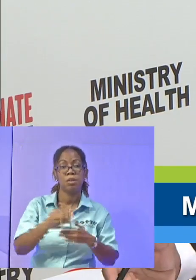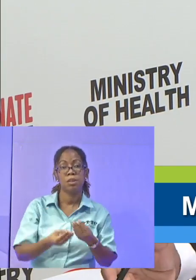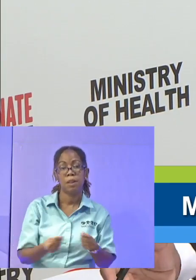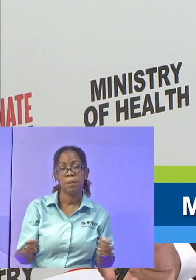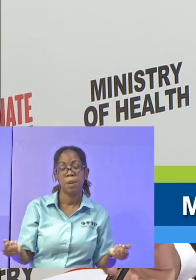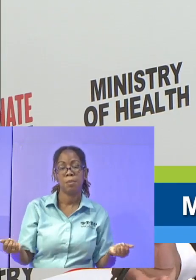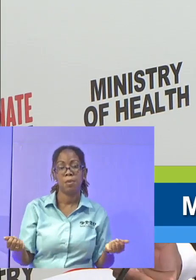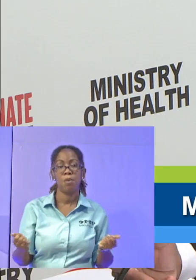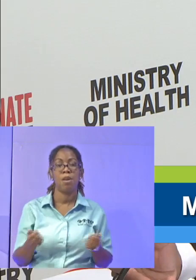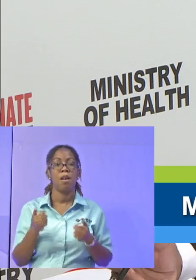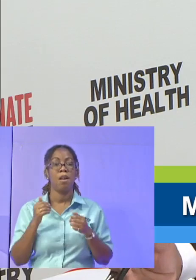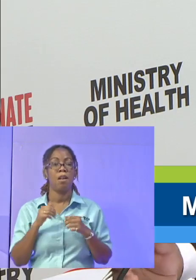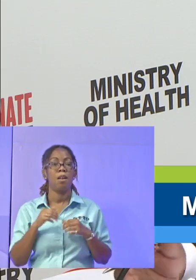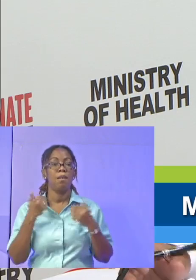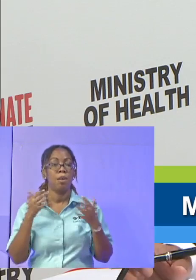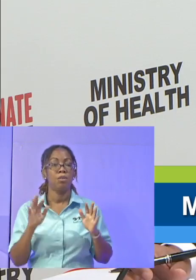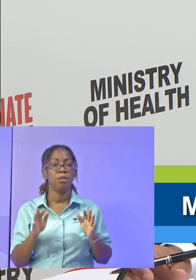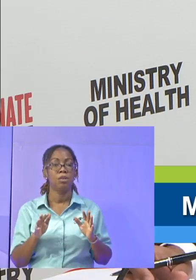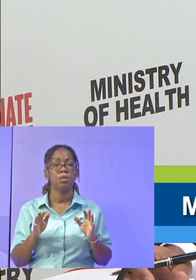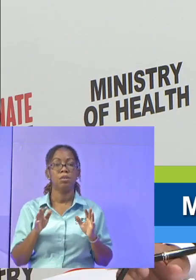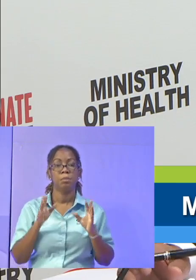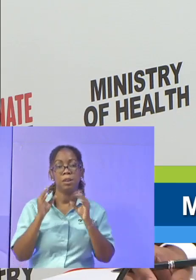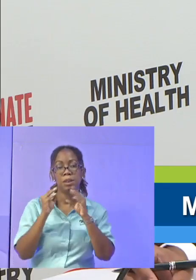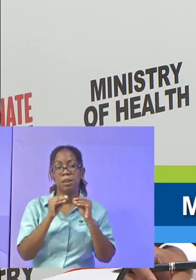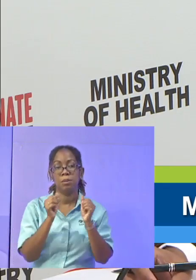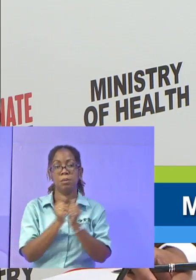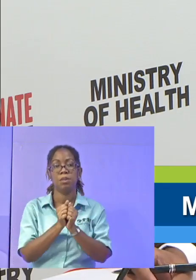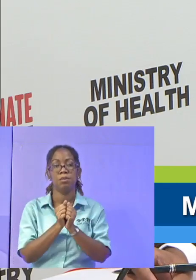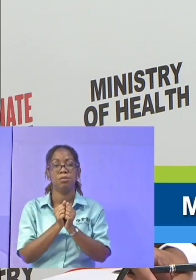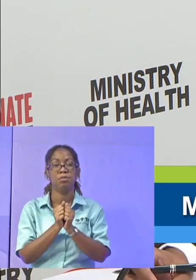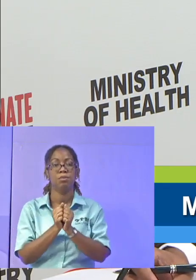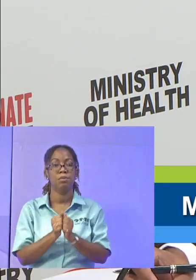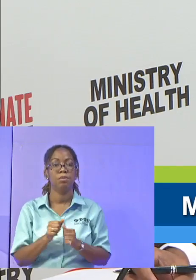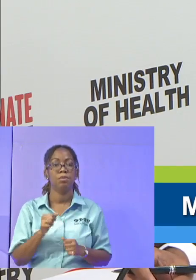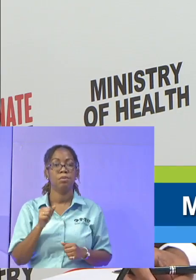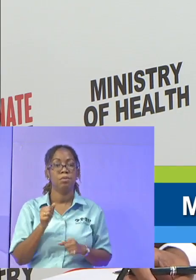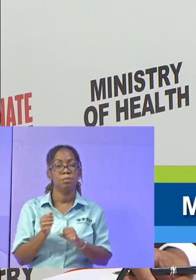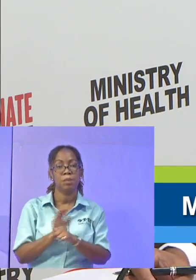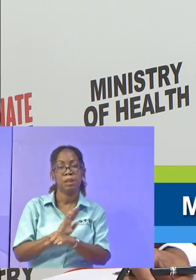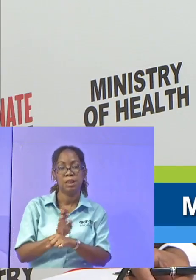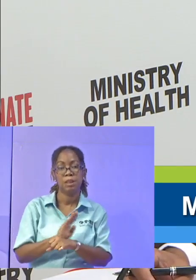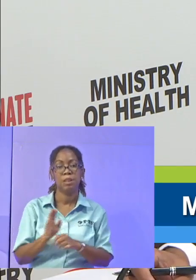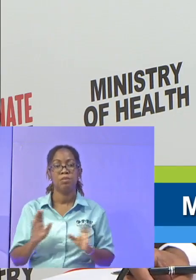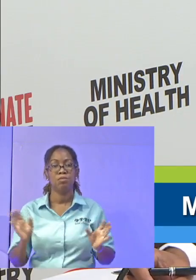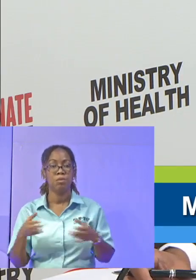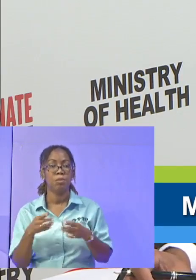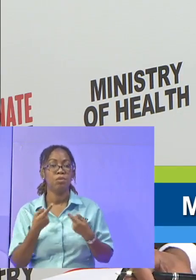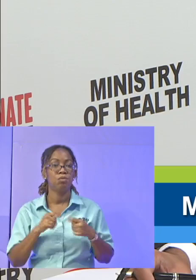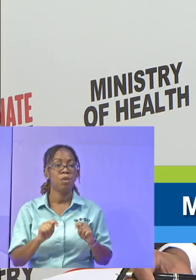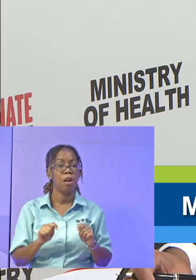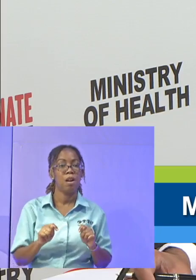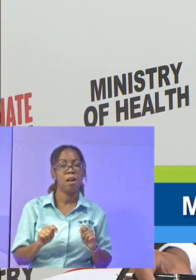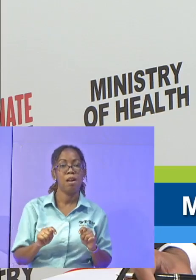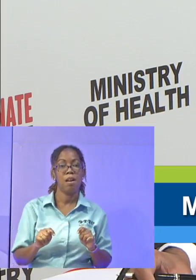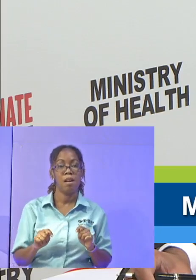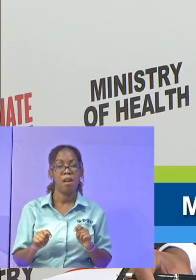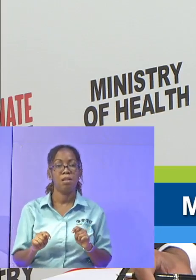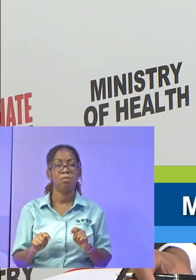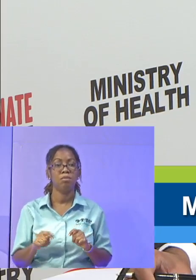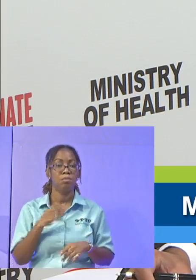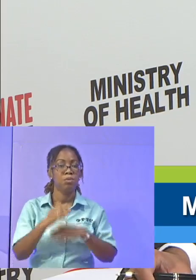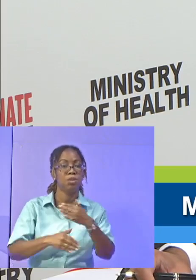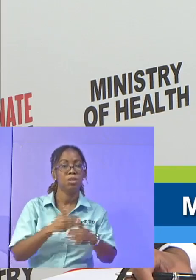with the Chambers of Commerce together with Food and Drug, individual suppliers as well, to try to clear any backlogs that are perceived or